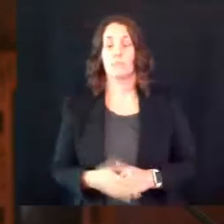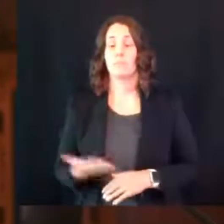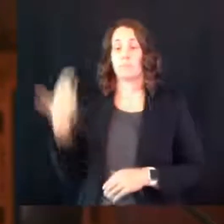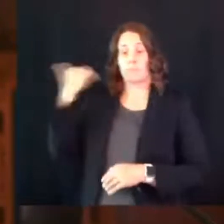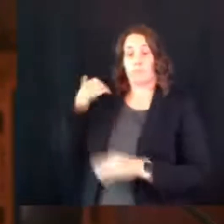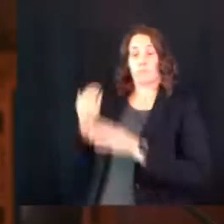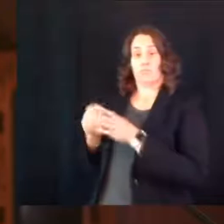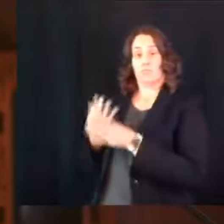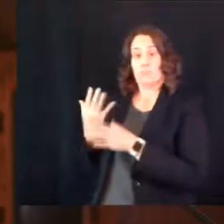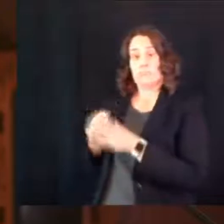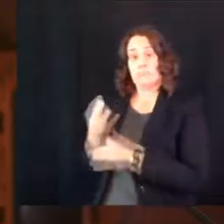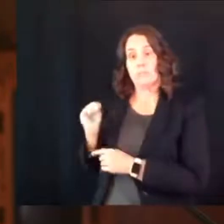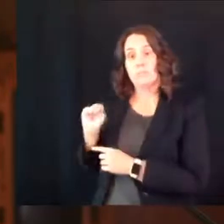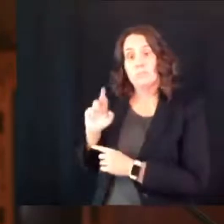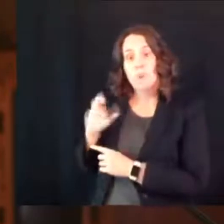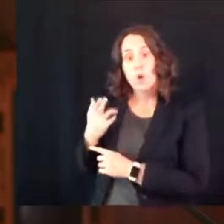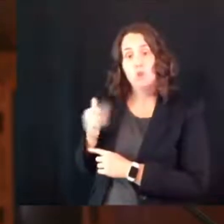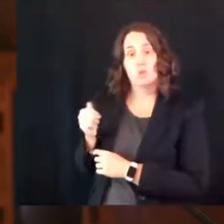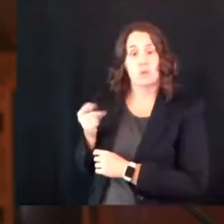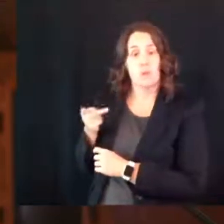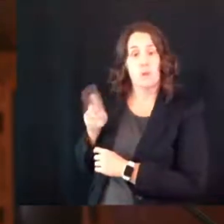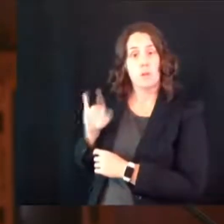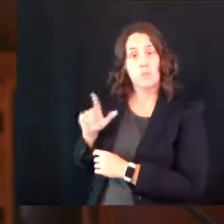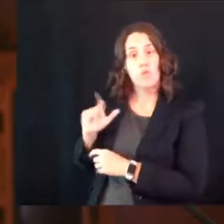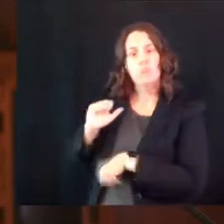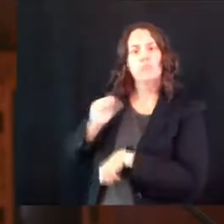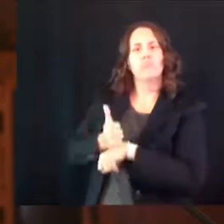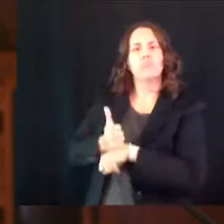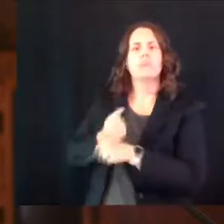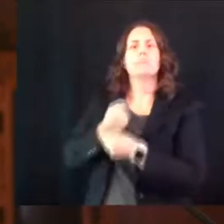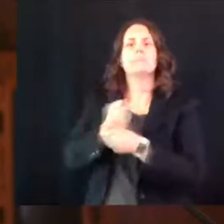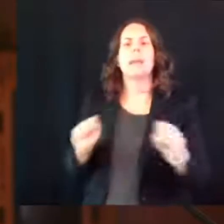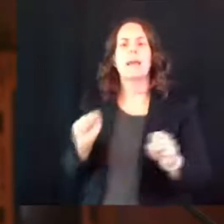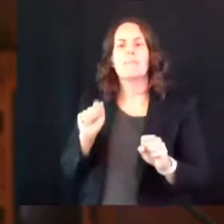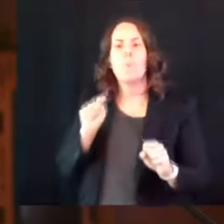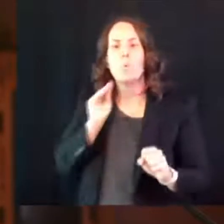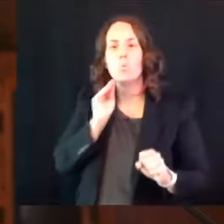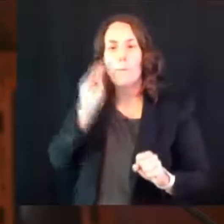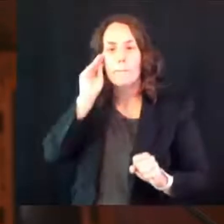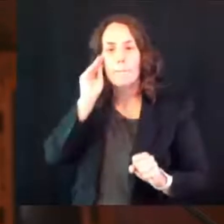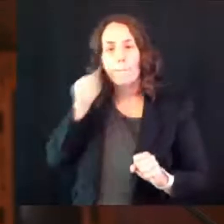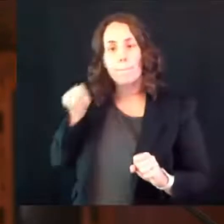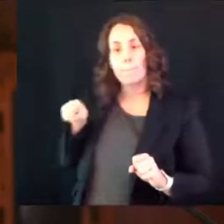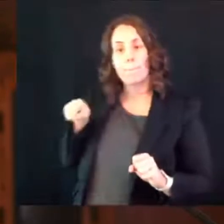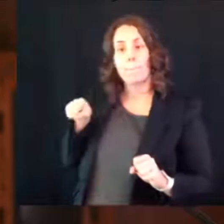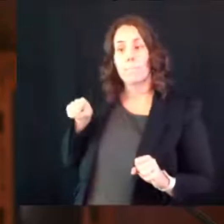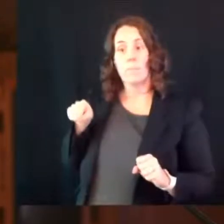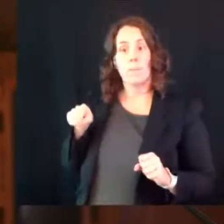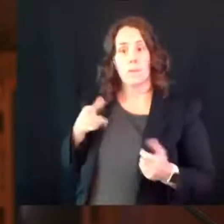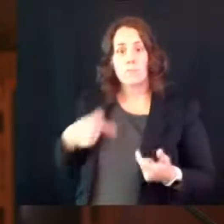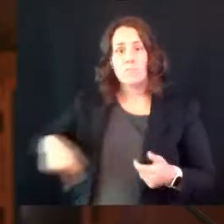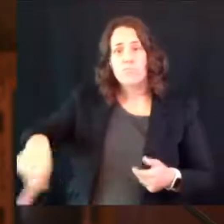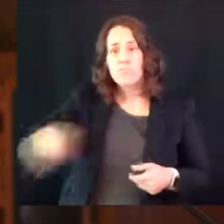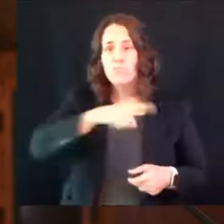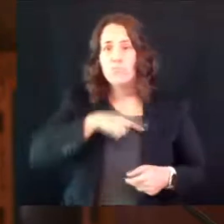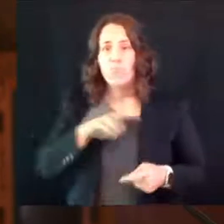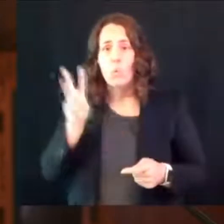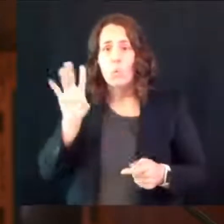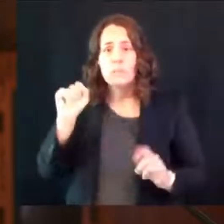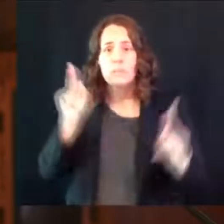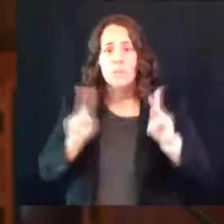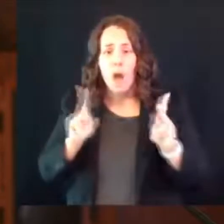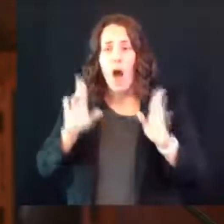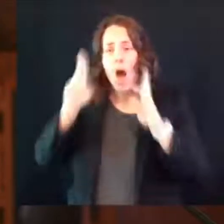in place, that's what we were doing together, right? We were staying safer at home. We were limiting the spread by the